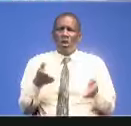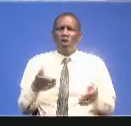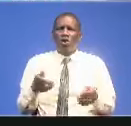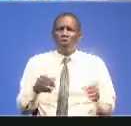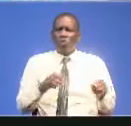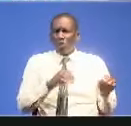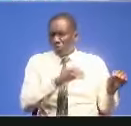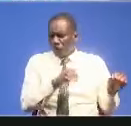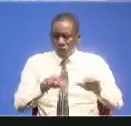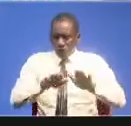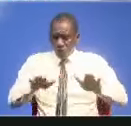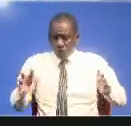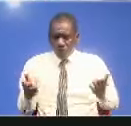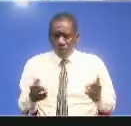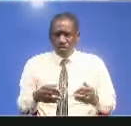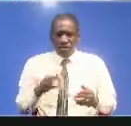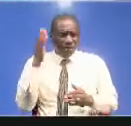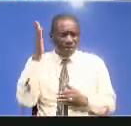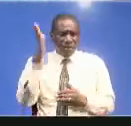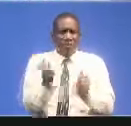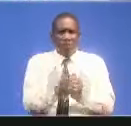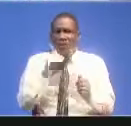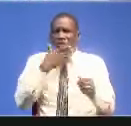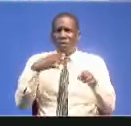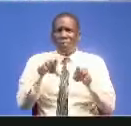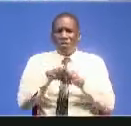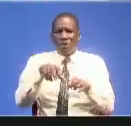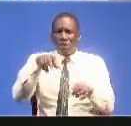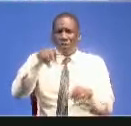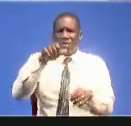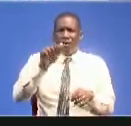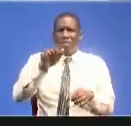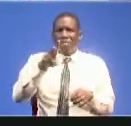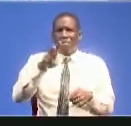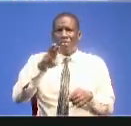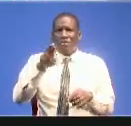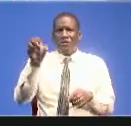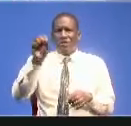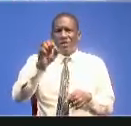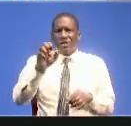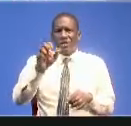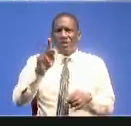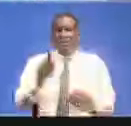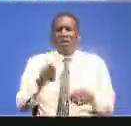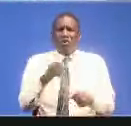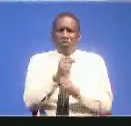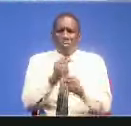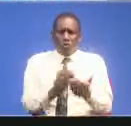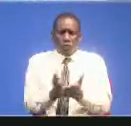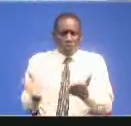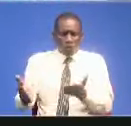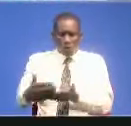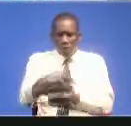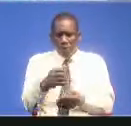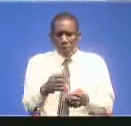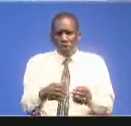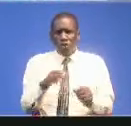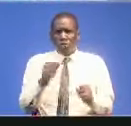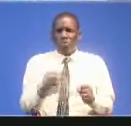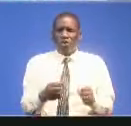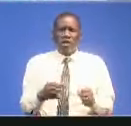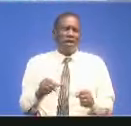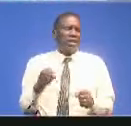on the ground, hand in hand with our brothers here at PAVRISK, to make sure we collect the money that you can hear even the worst